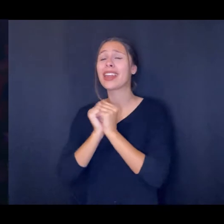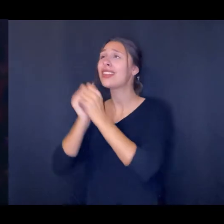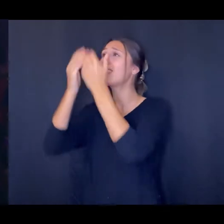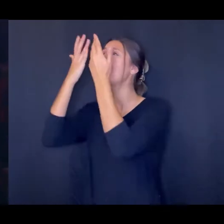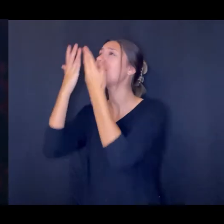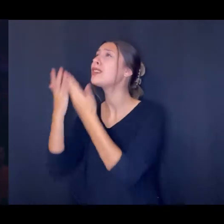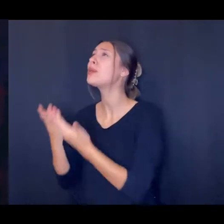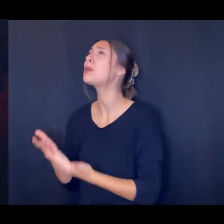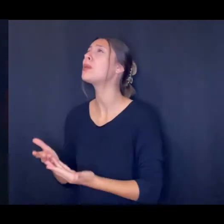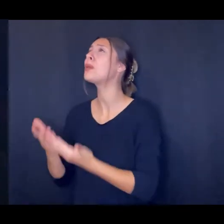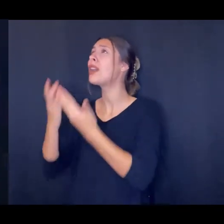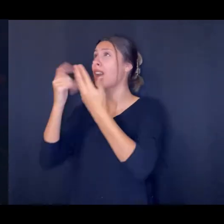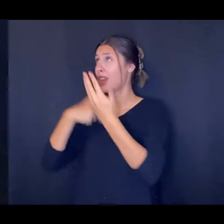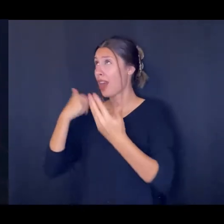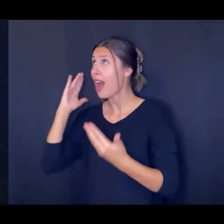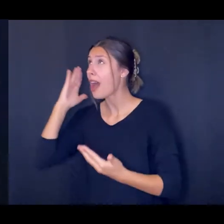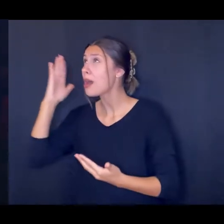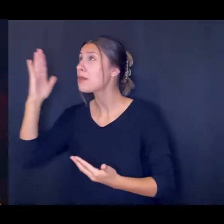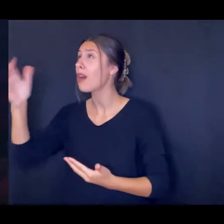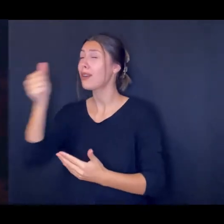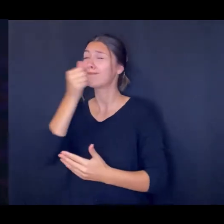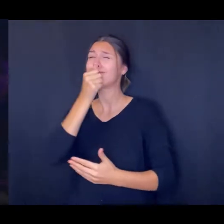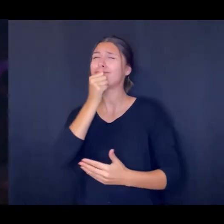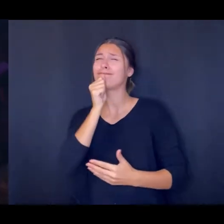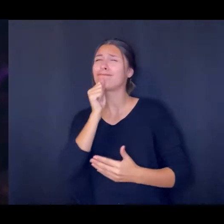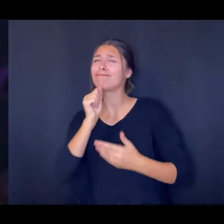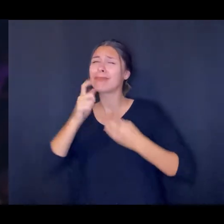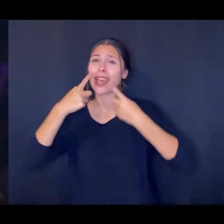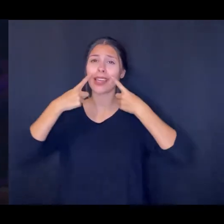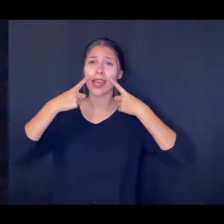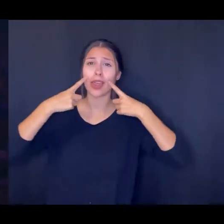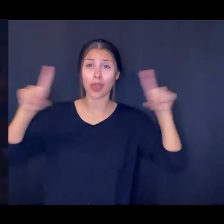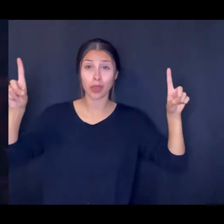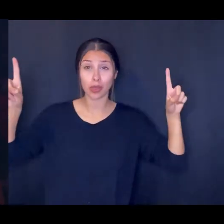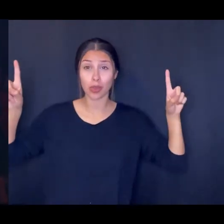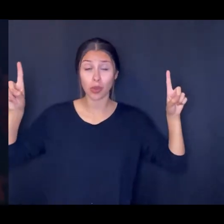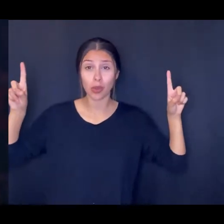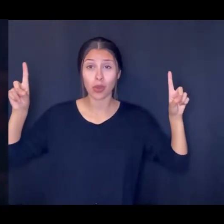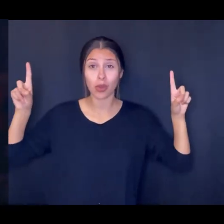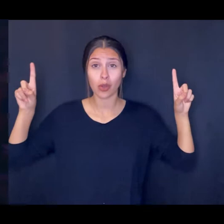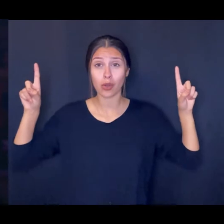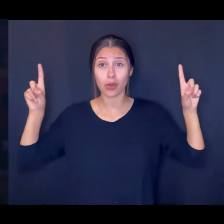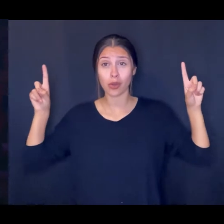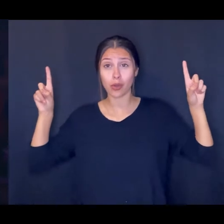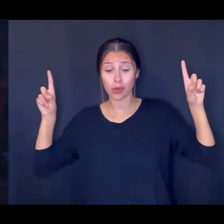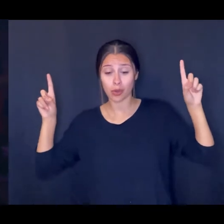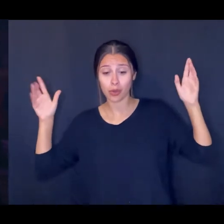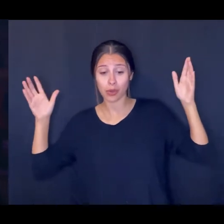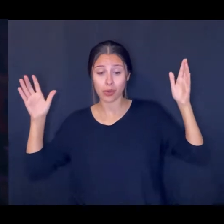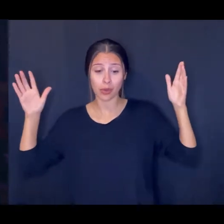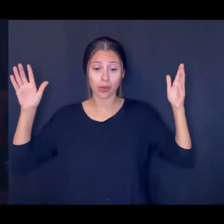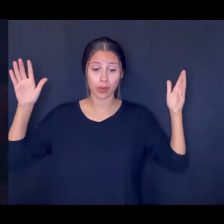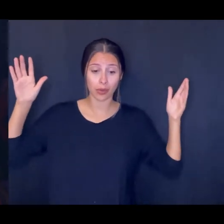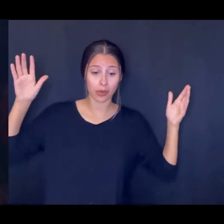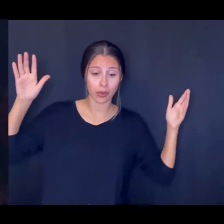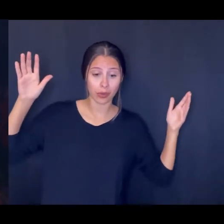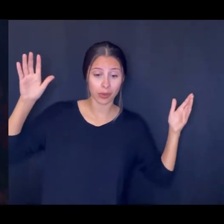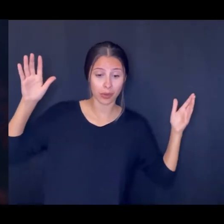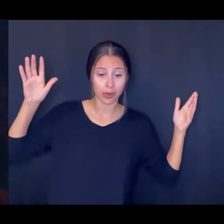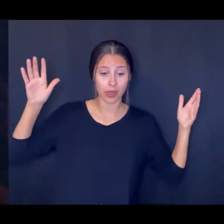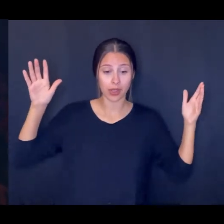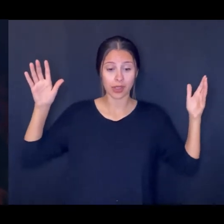I'm safe with you. I'm gonna make it